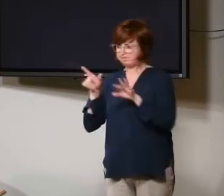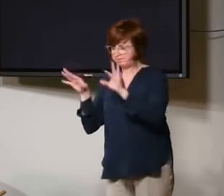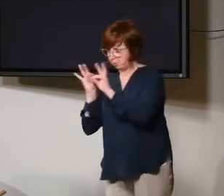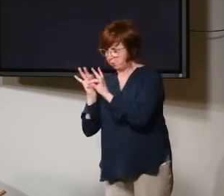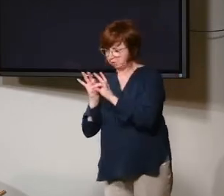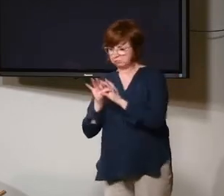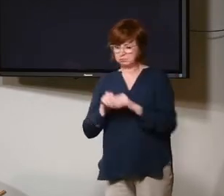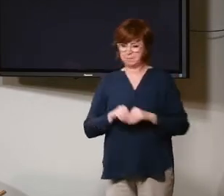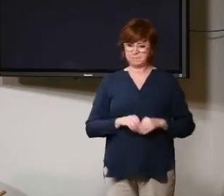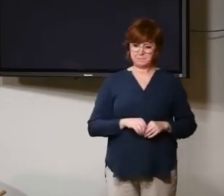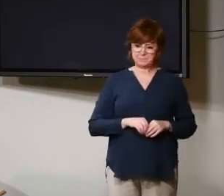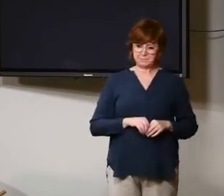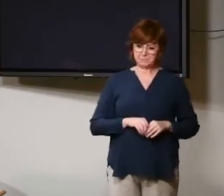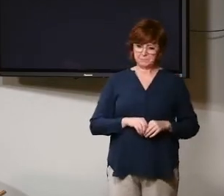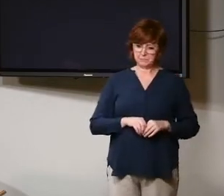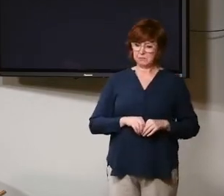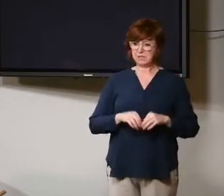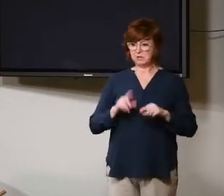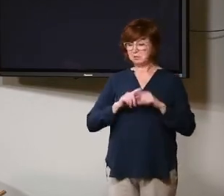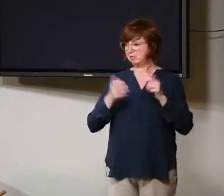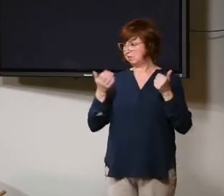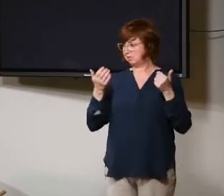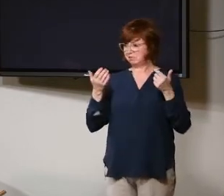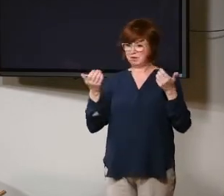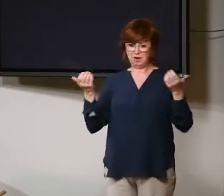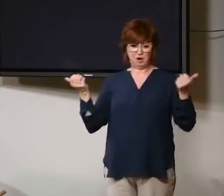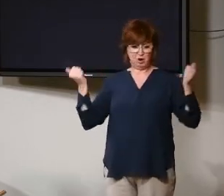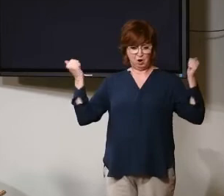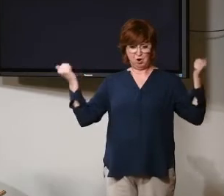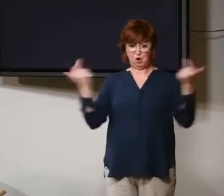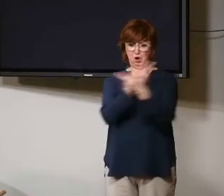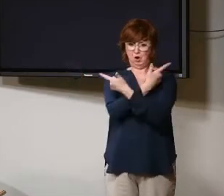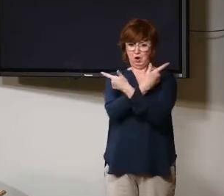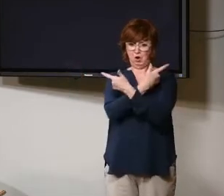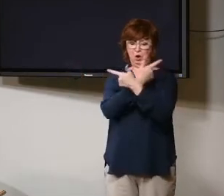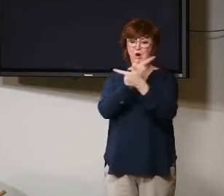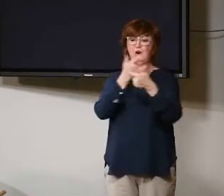far is that any age group can get infected, and we have 4